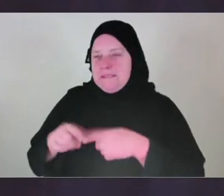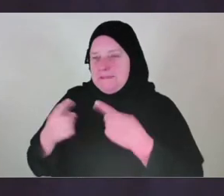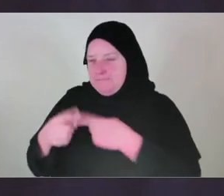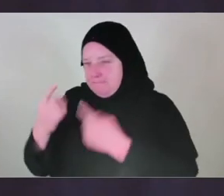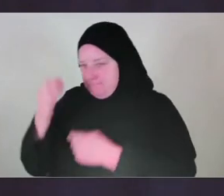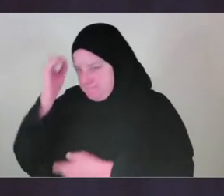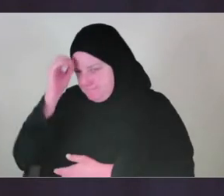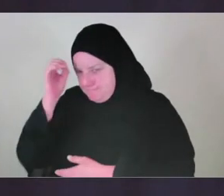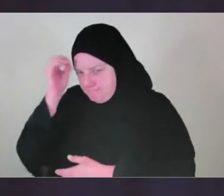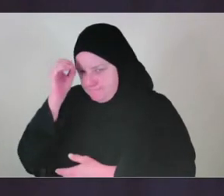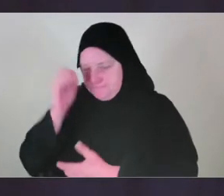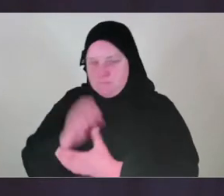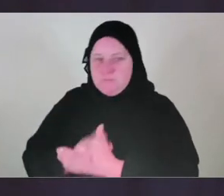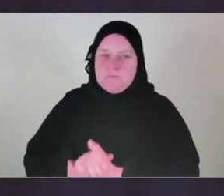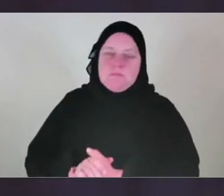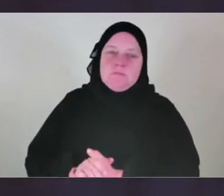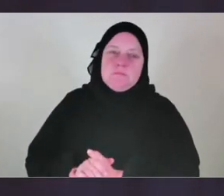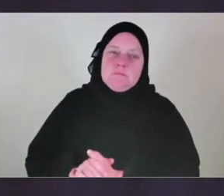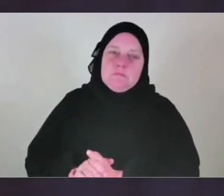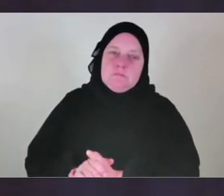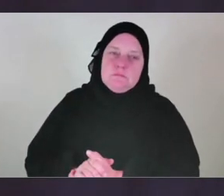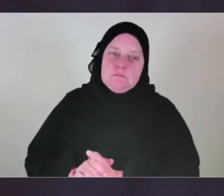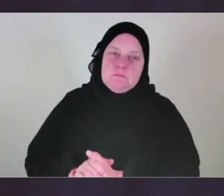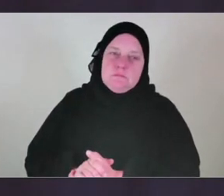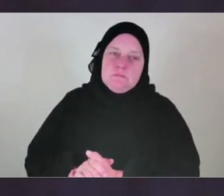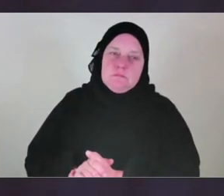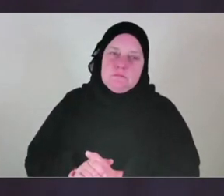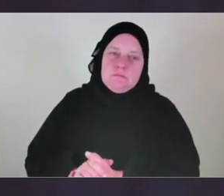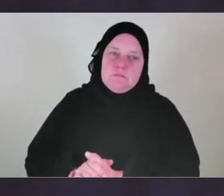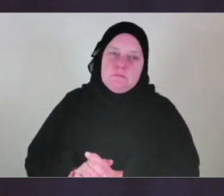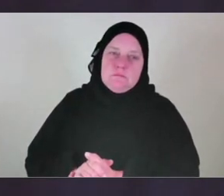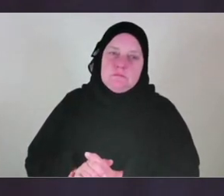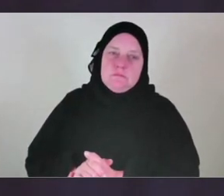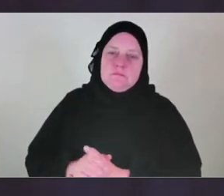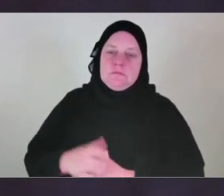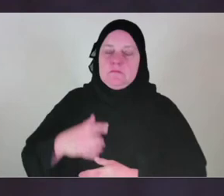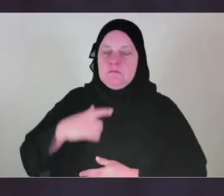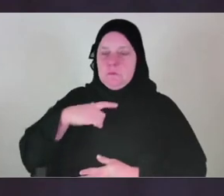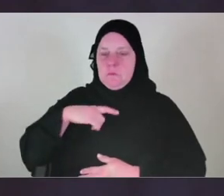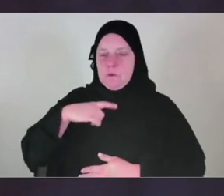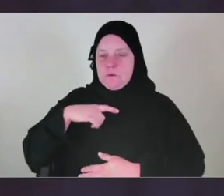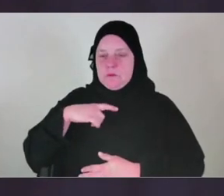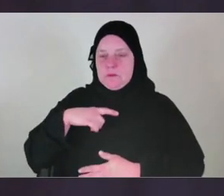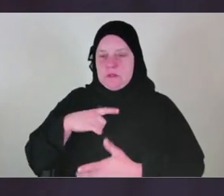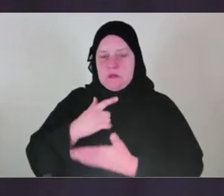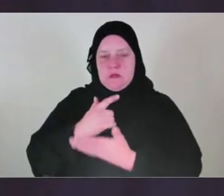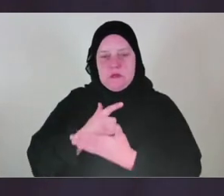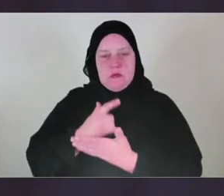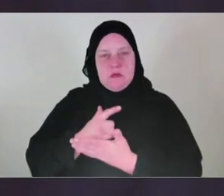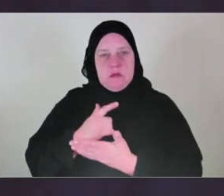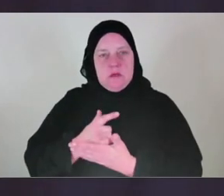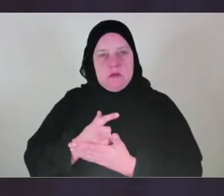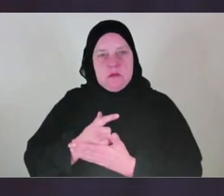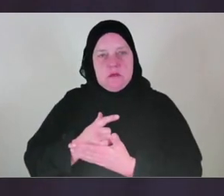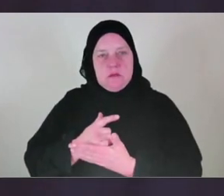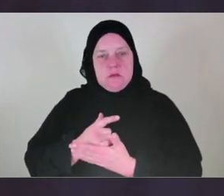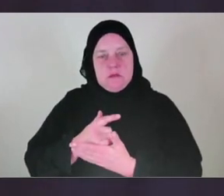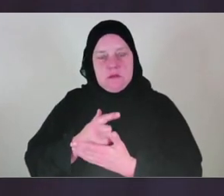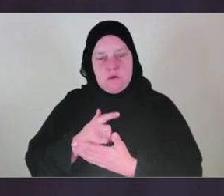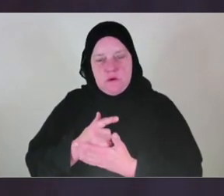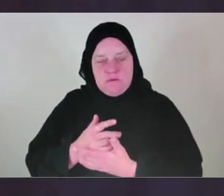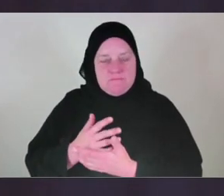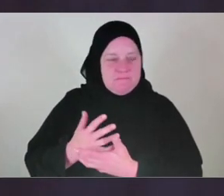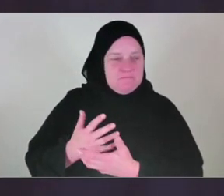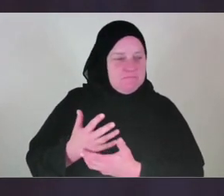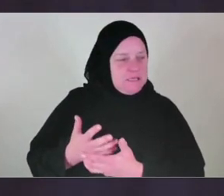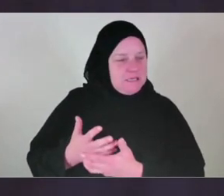the amount of security and injustice.